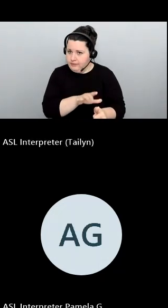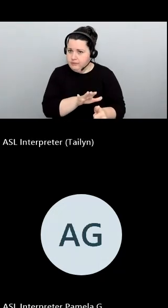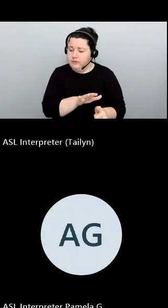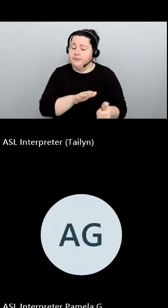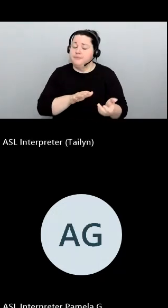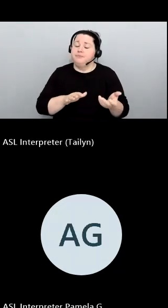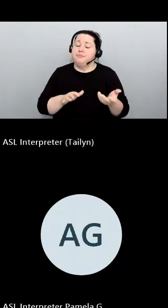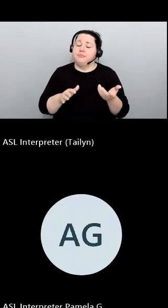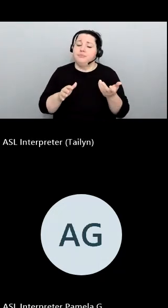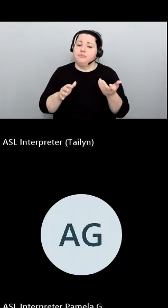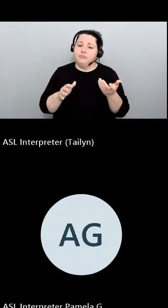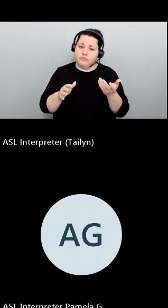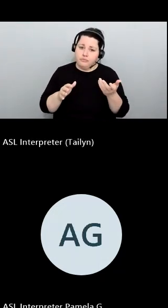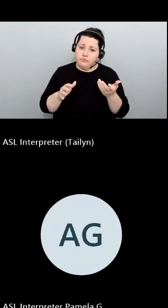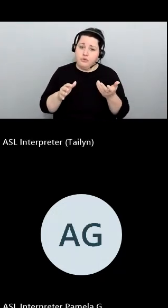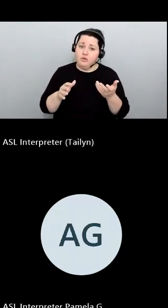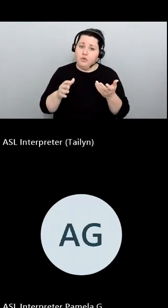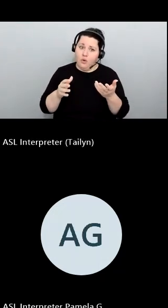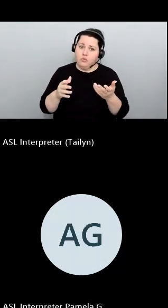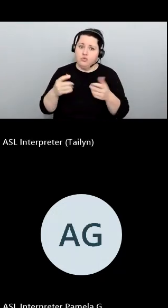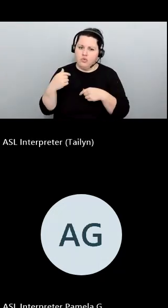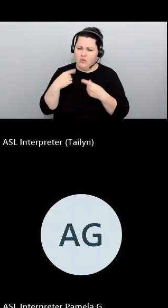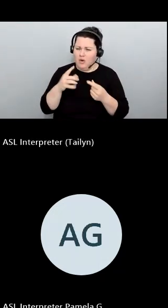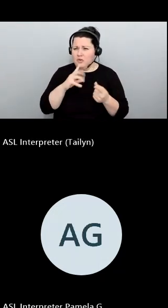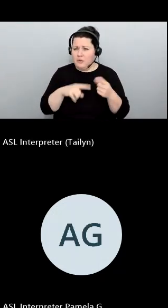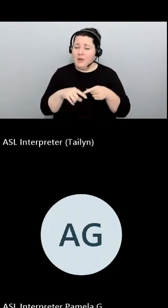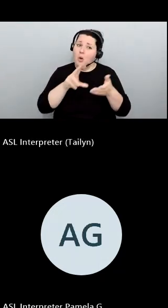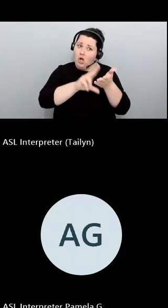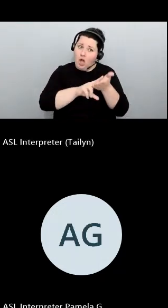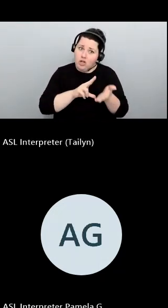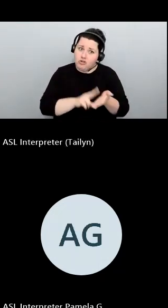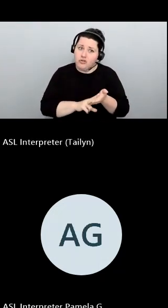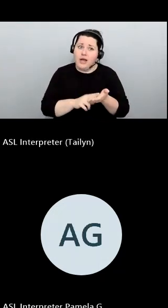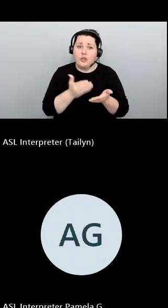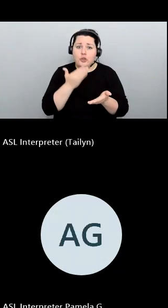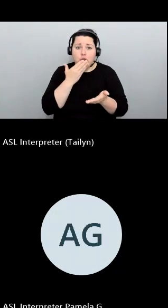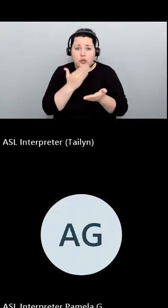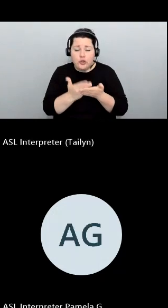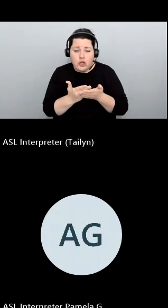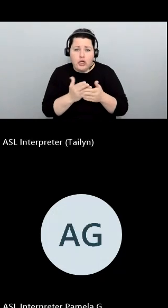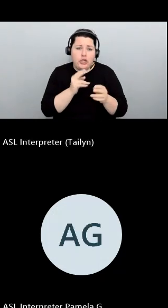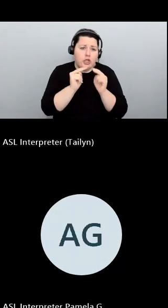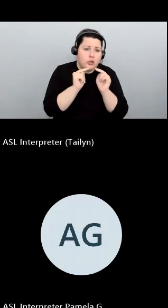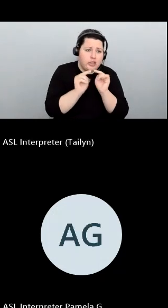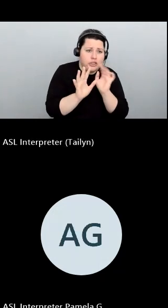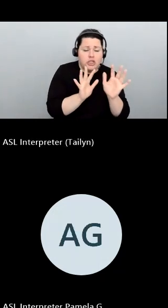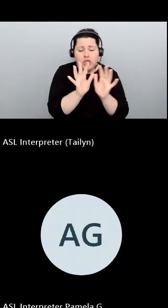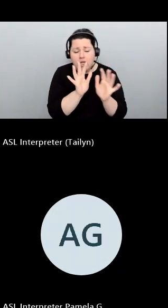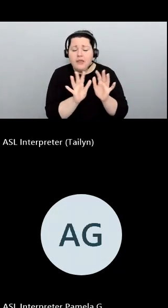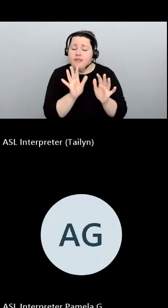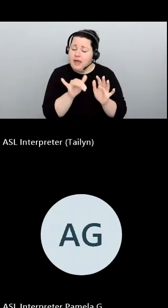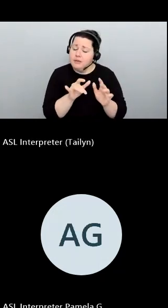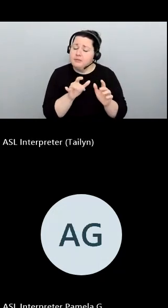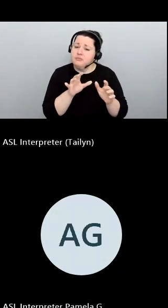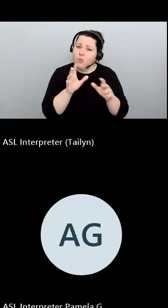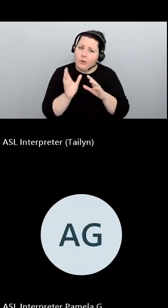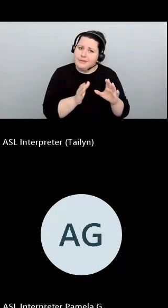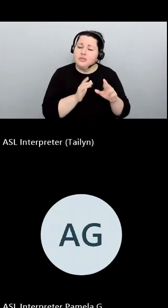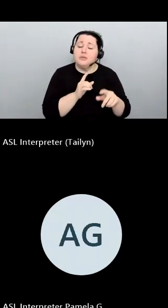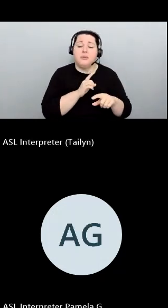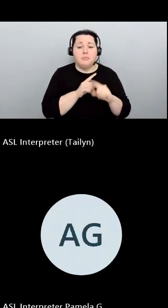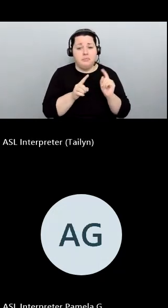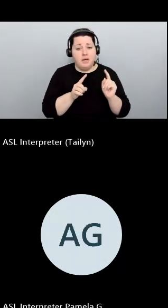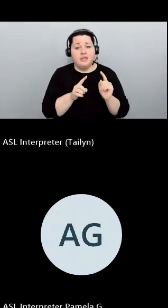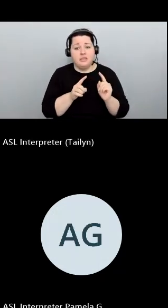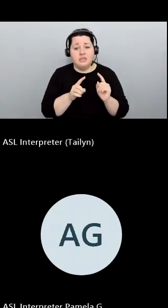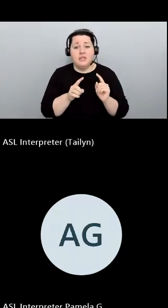how we get a good contract during negotiations through people power and organizing. But there's also a really important component